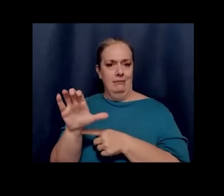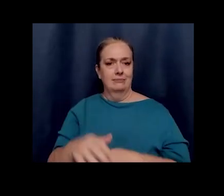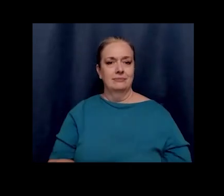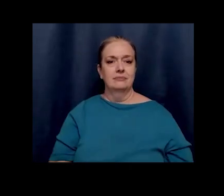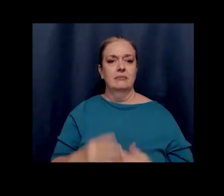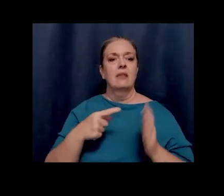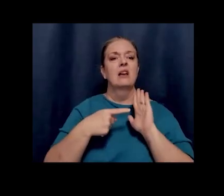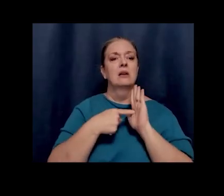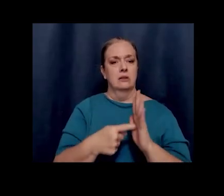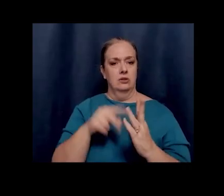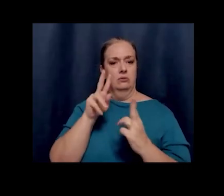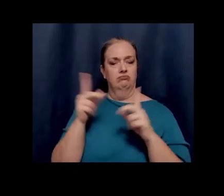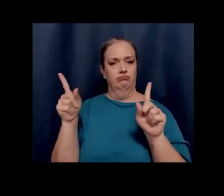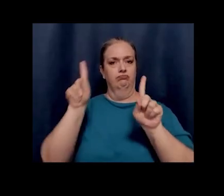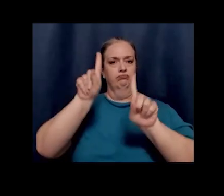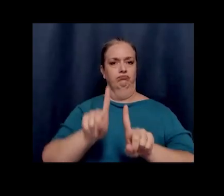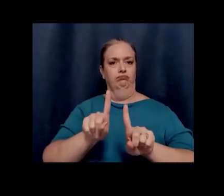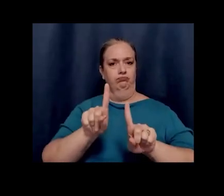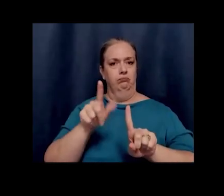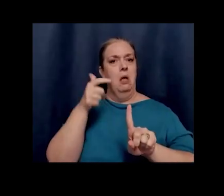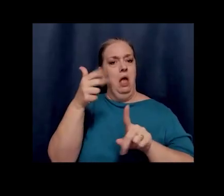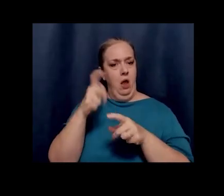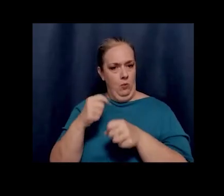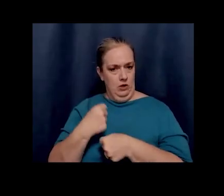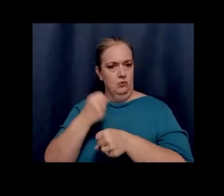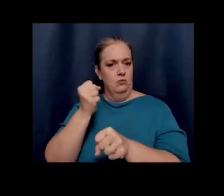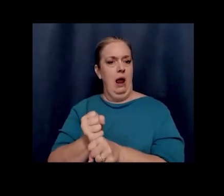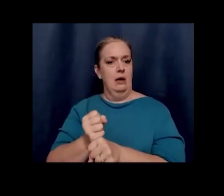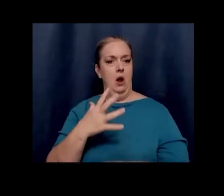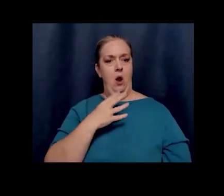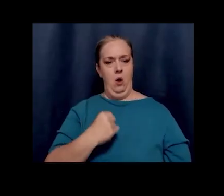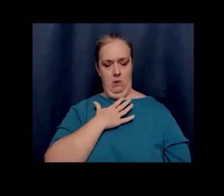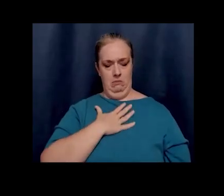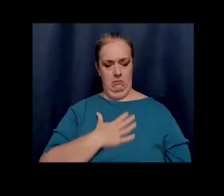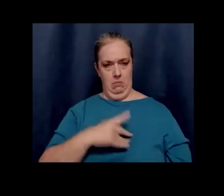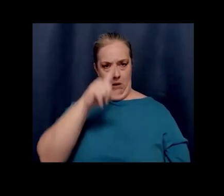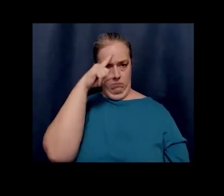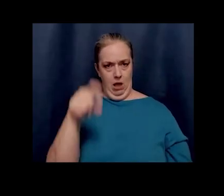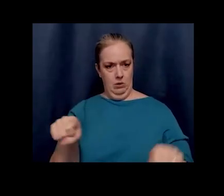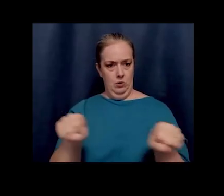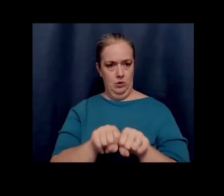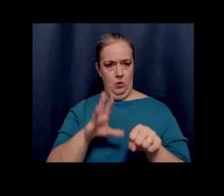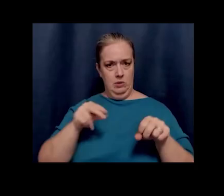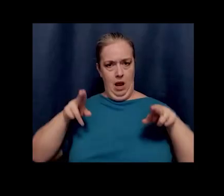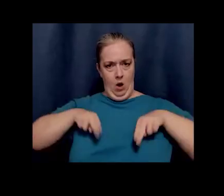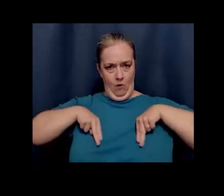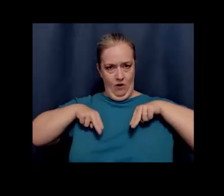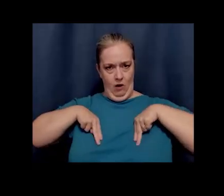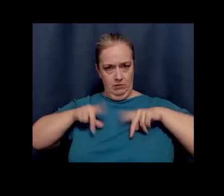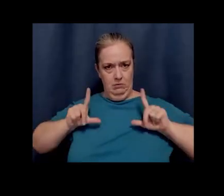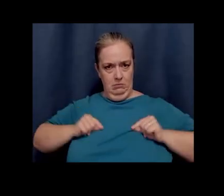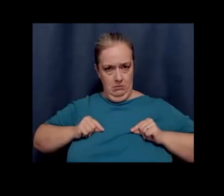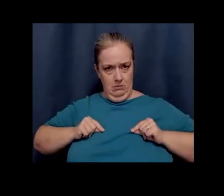persona Wood sought to create, wearing a white shirt, black wingtip shoes, and overalls,